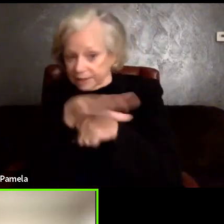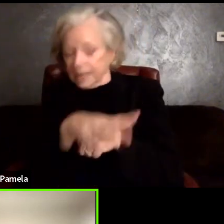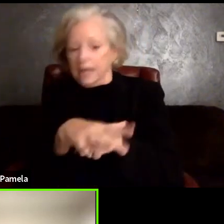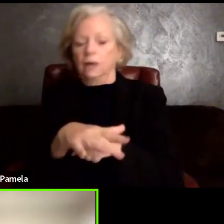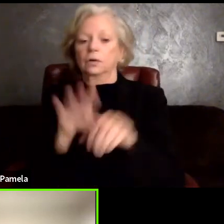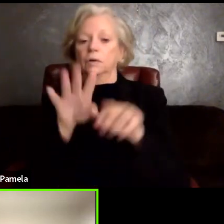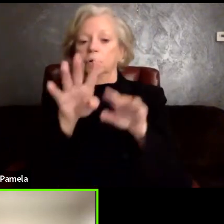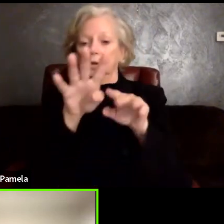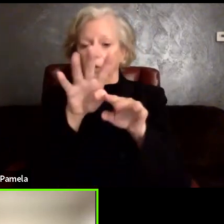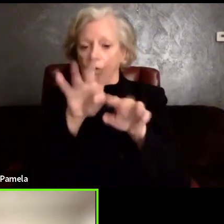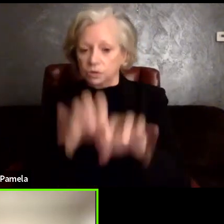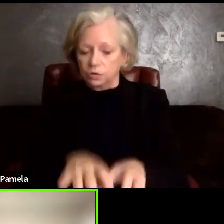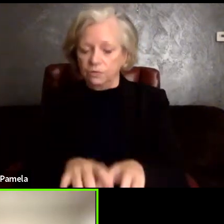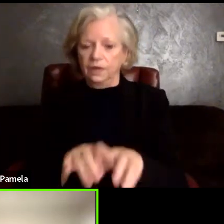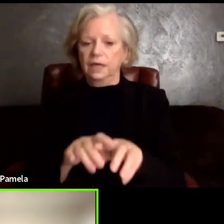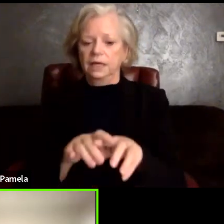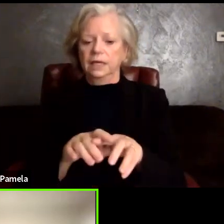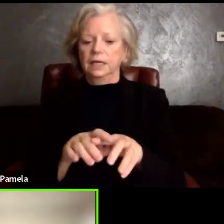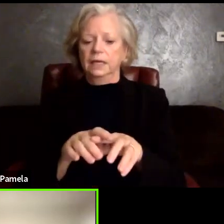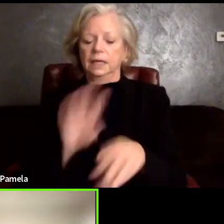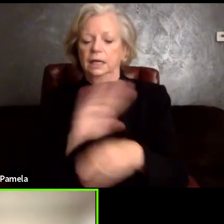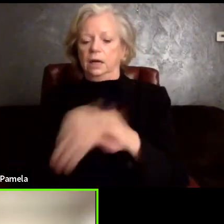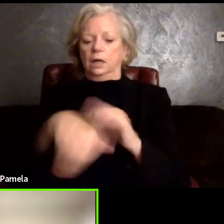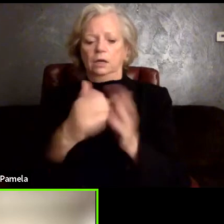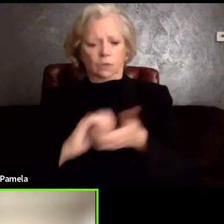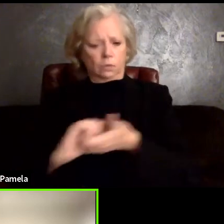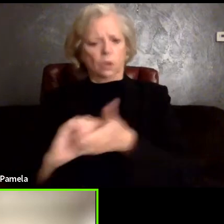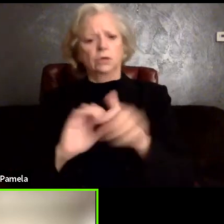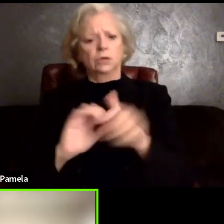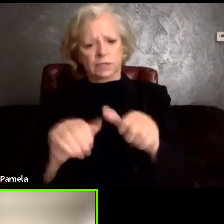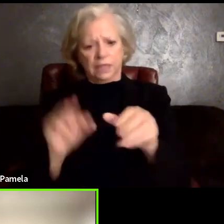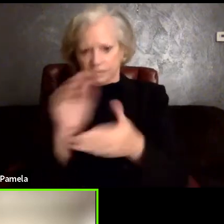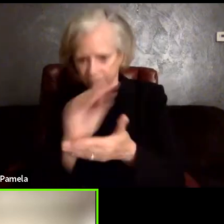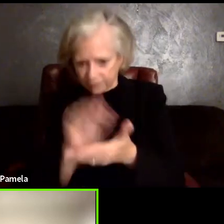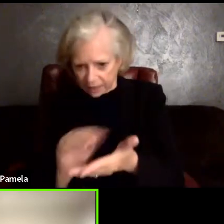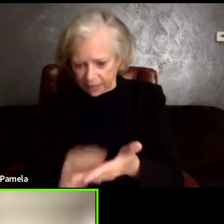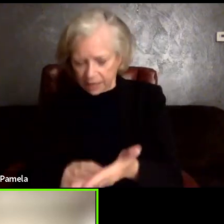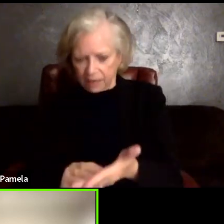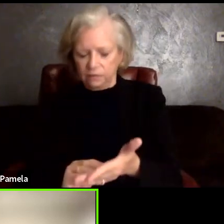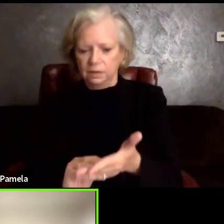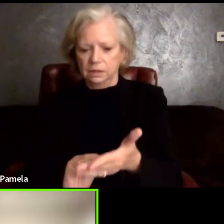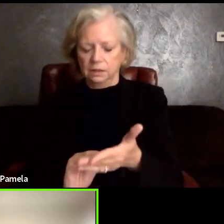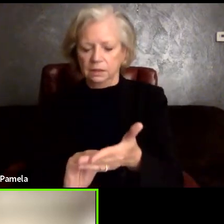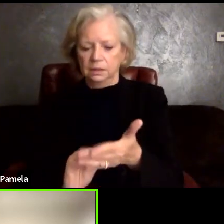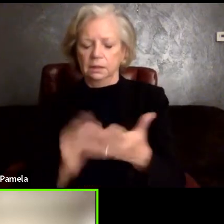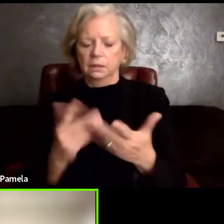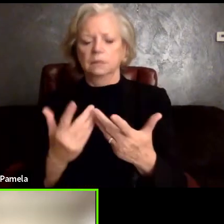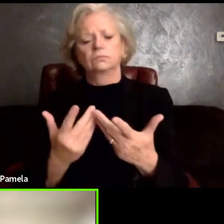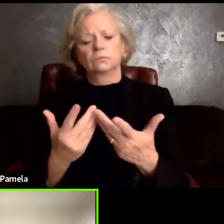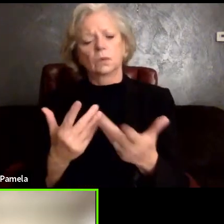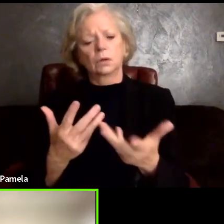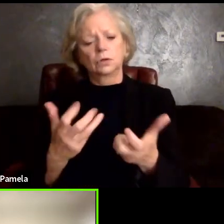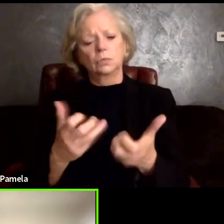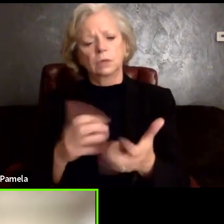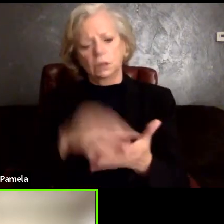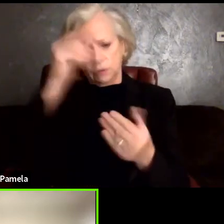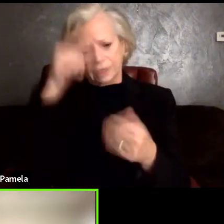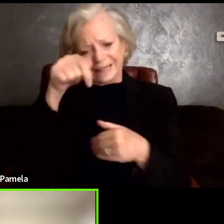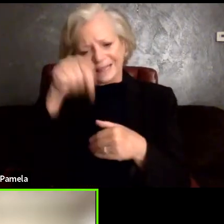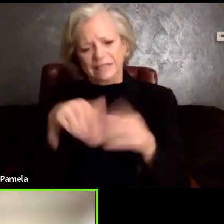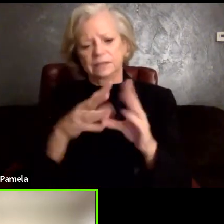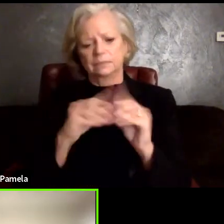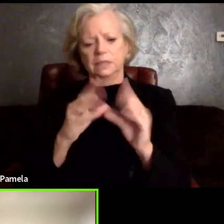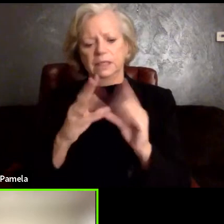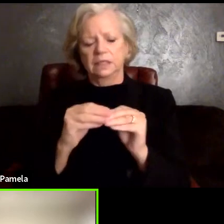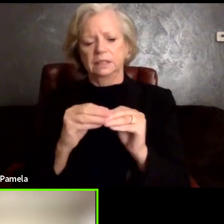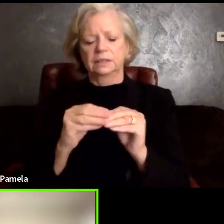our partners to fill out regarding what sort of questions we want to lift at these meetings, and also